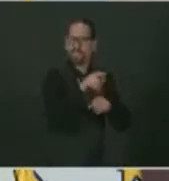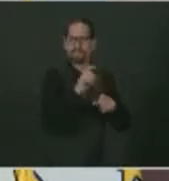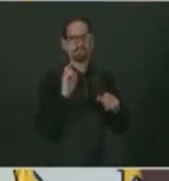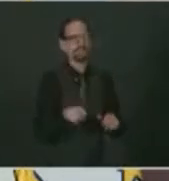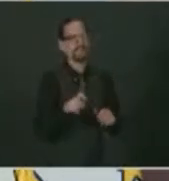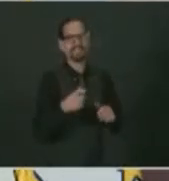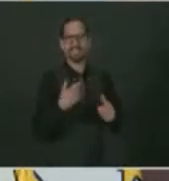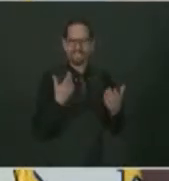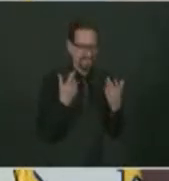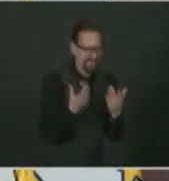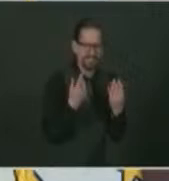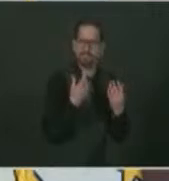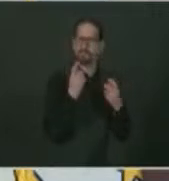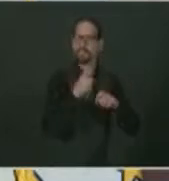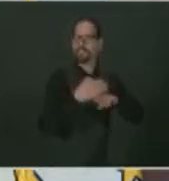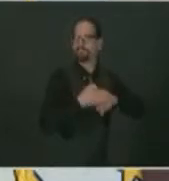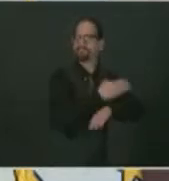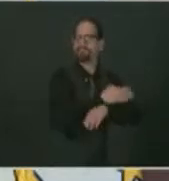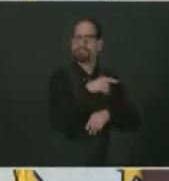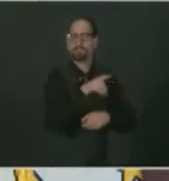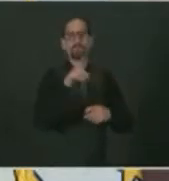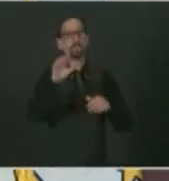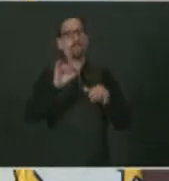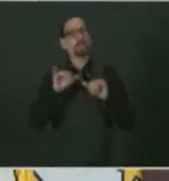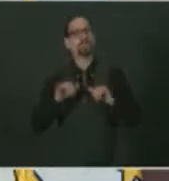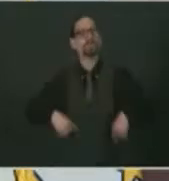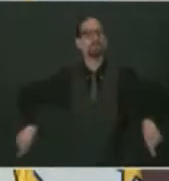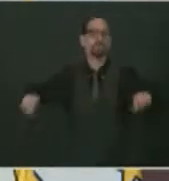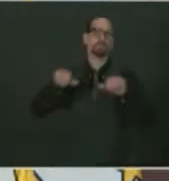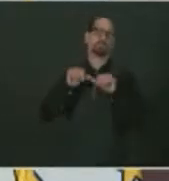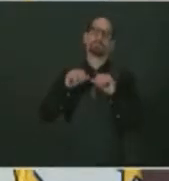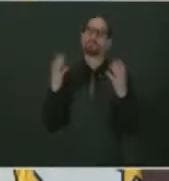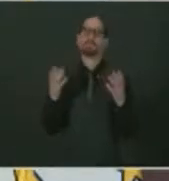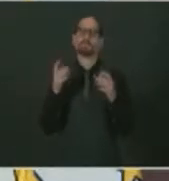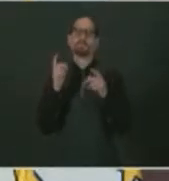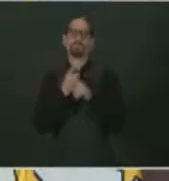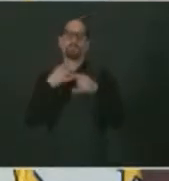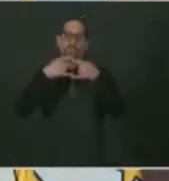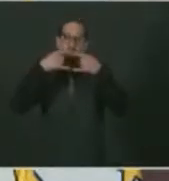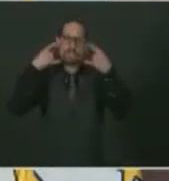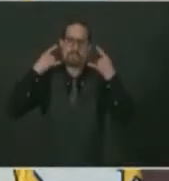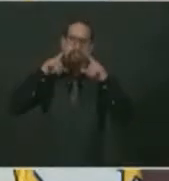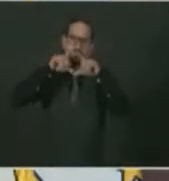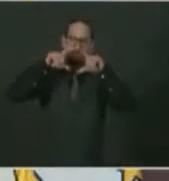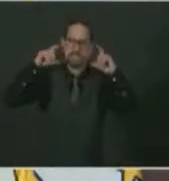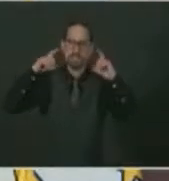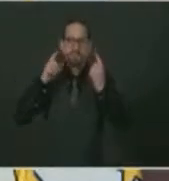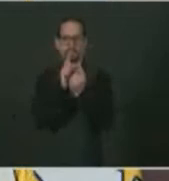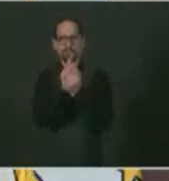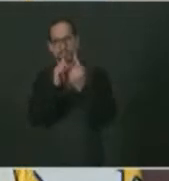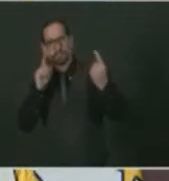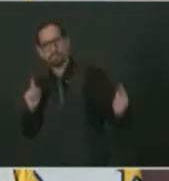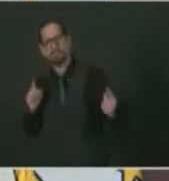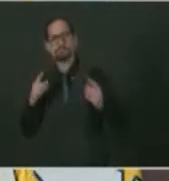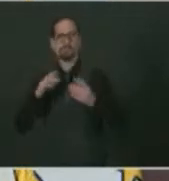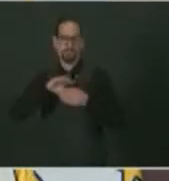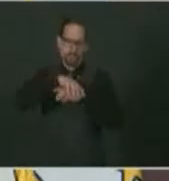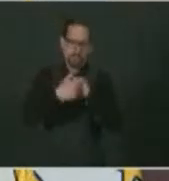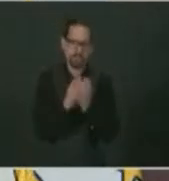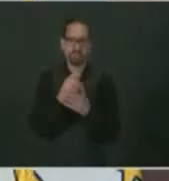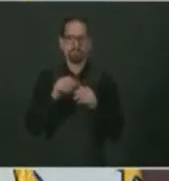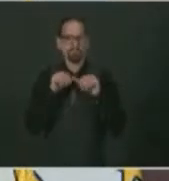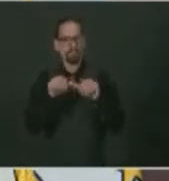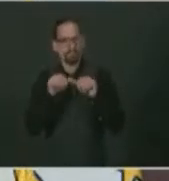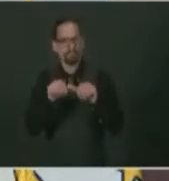group across our COVID response team and at the Rhode Island Department of Health that's focused on our